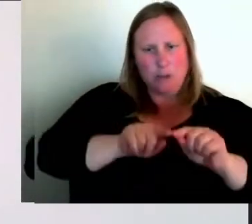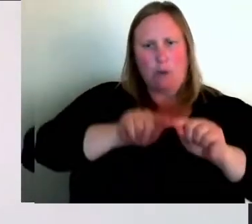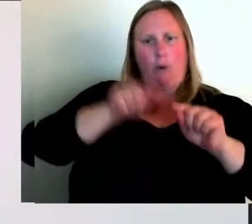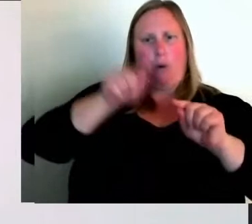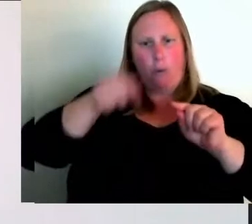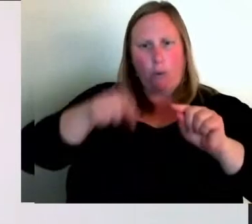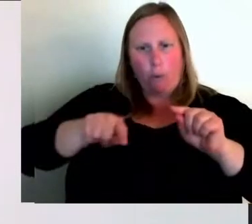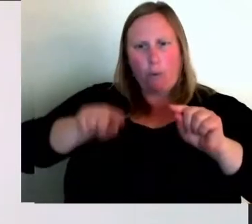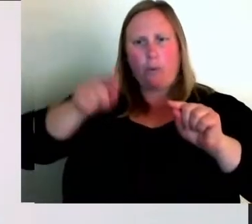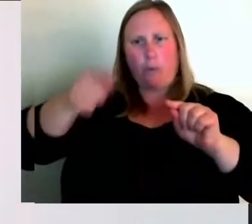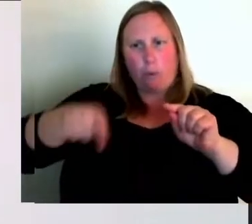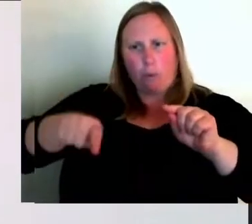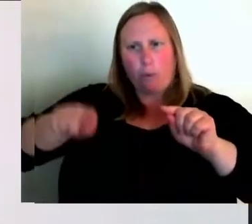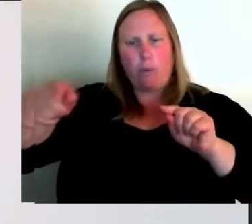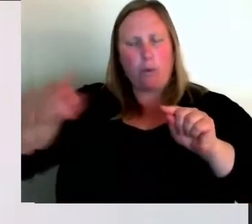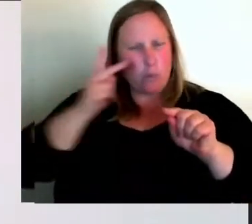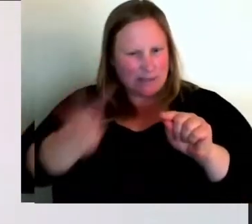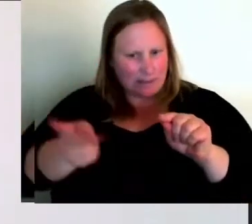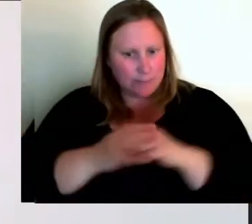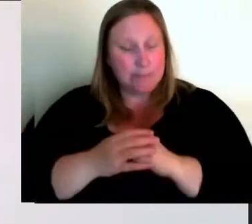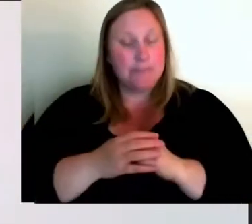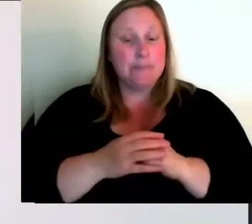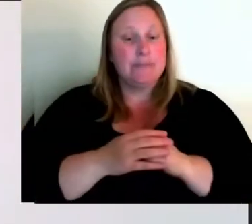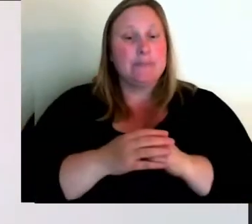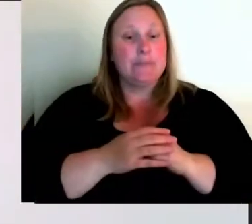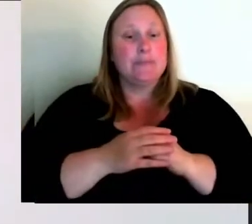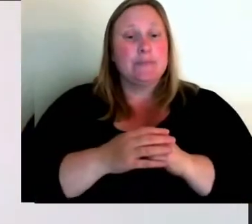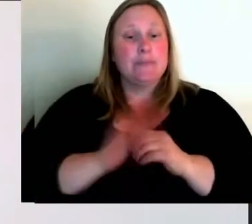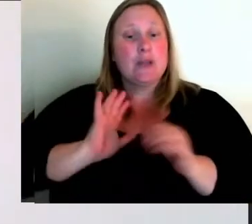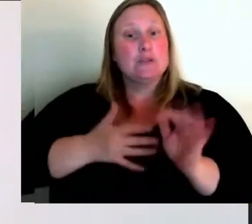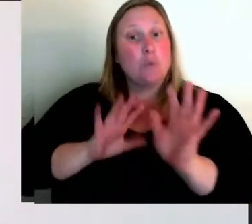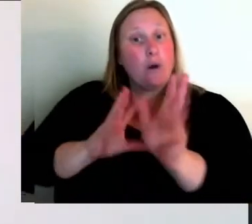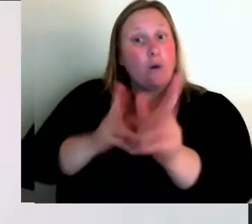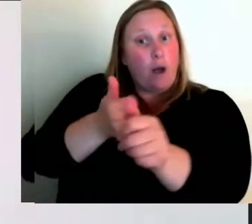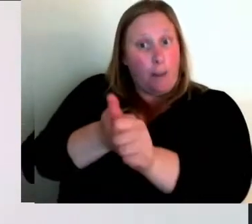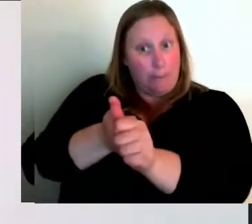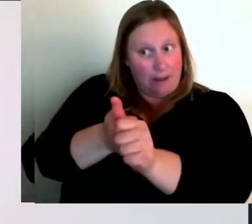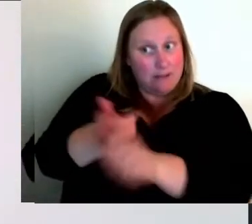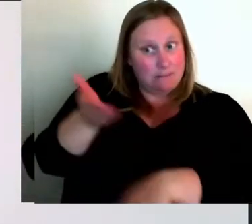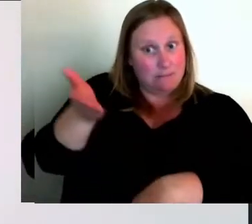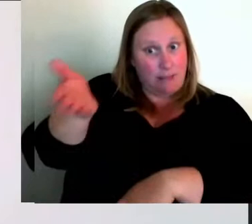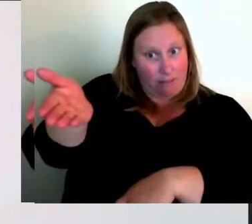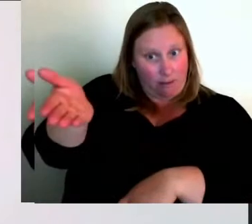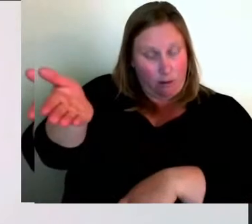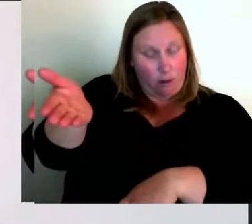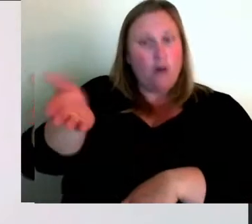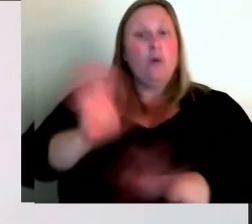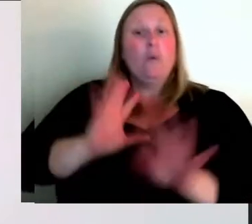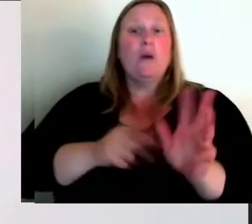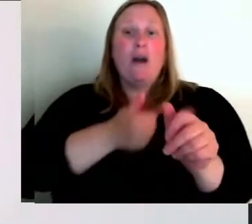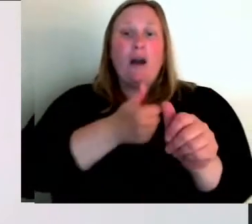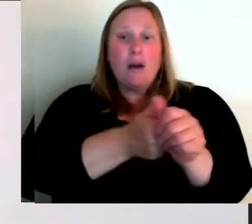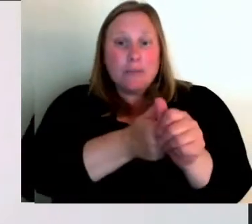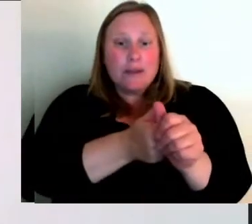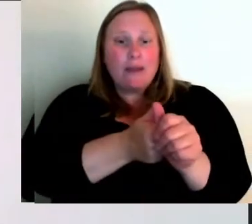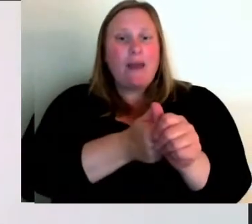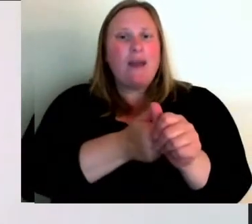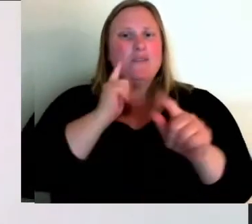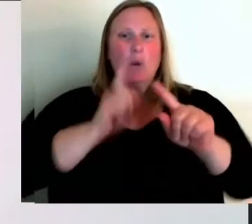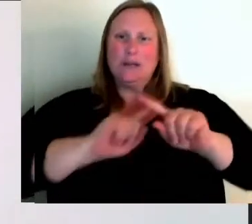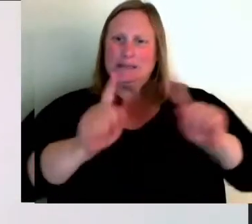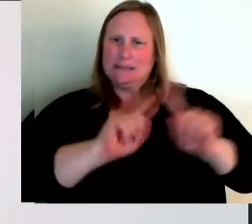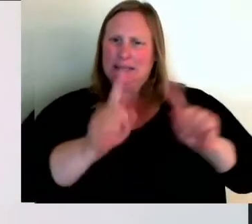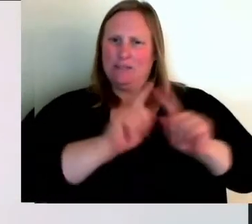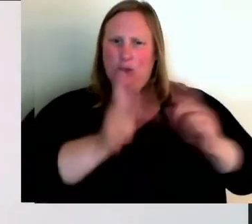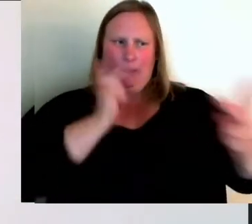patterns. In addition to the updates to the summary dashboard, we have updated the data feed for several of the visualizations